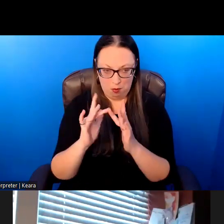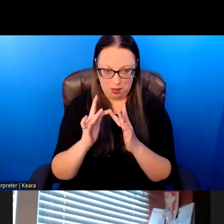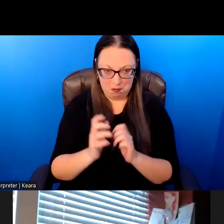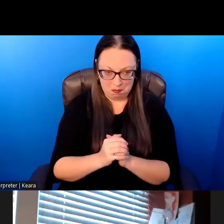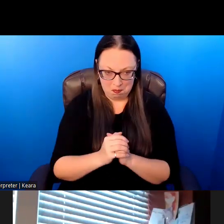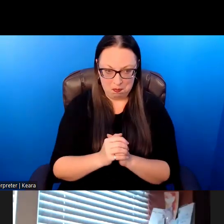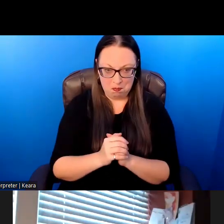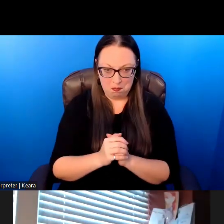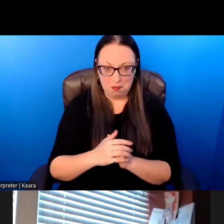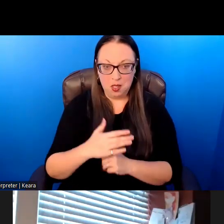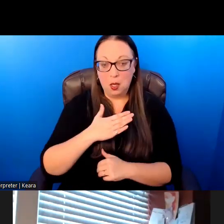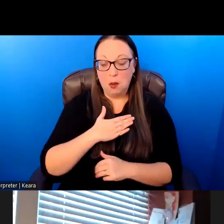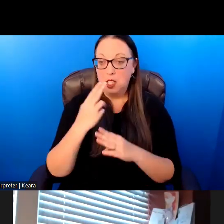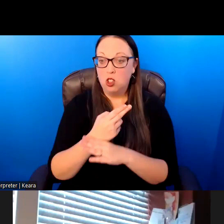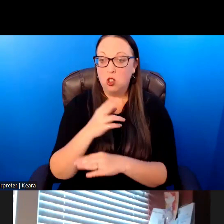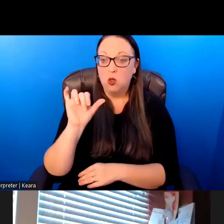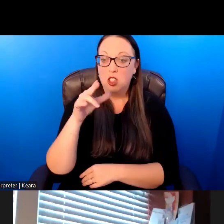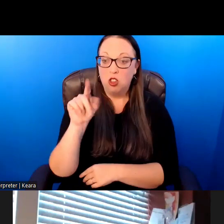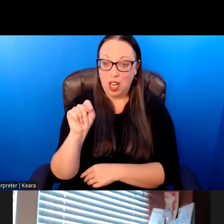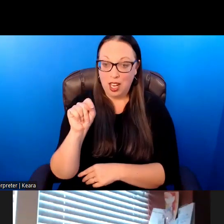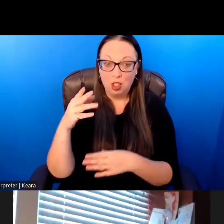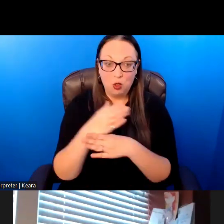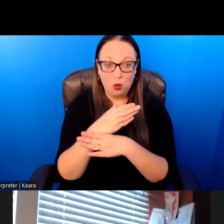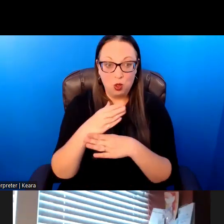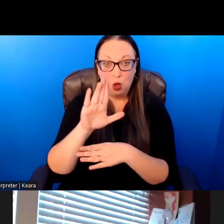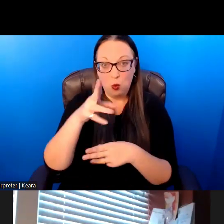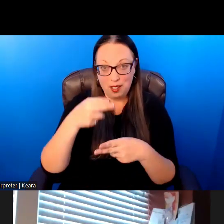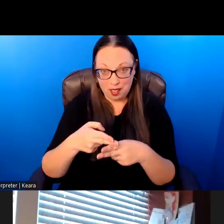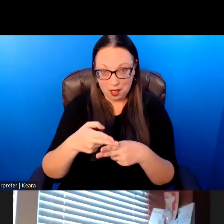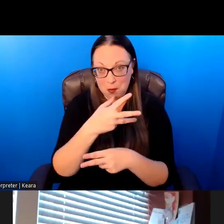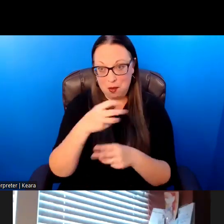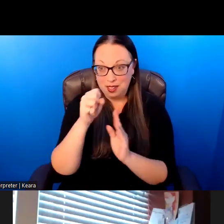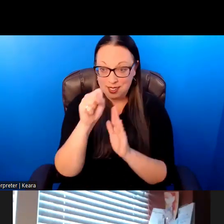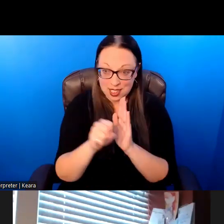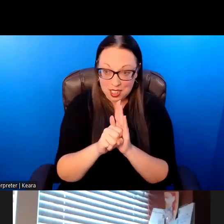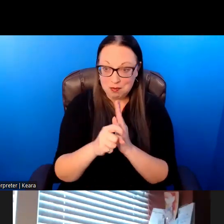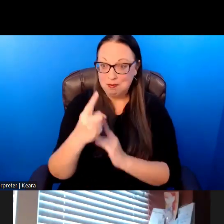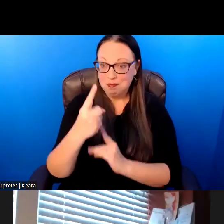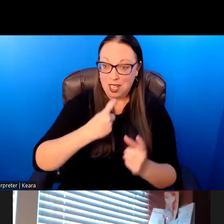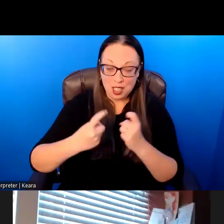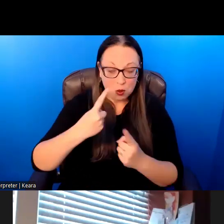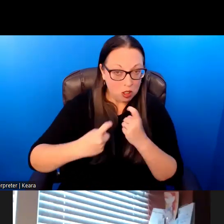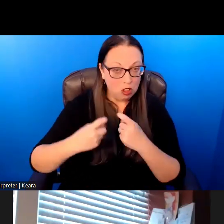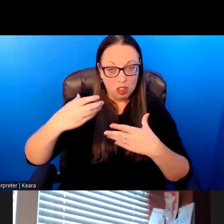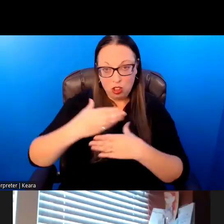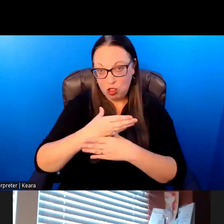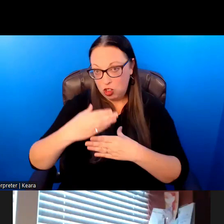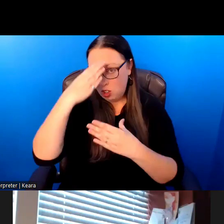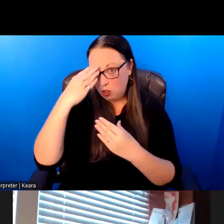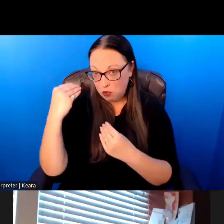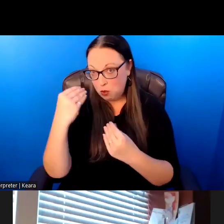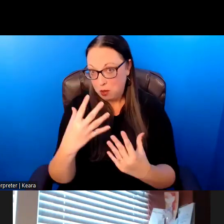Please use the chat pod to share your name and state, ask any questions, share any information with the group that